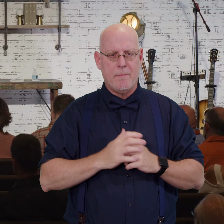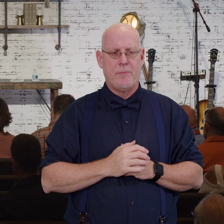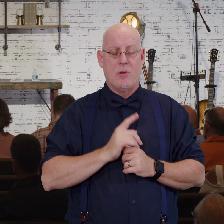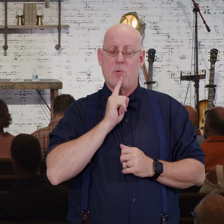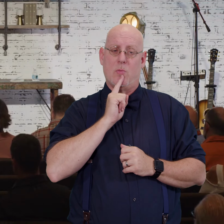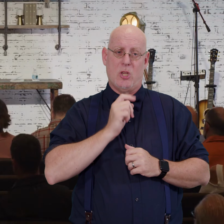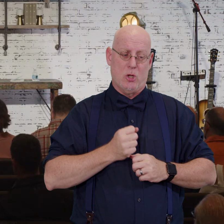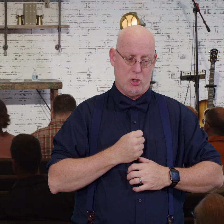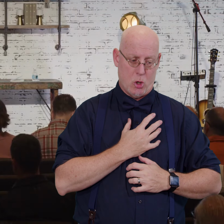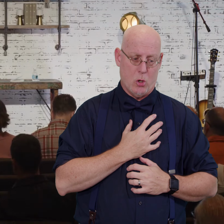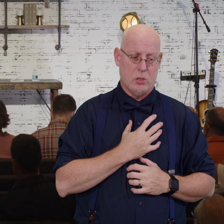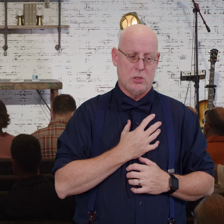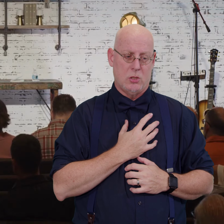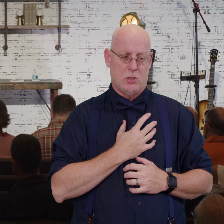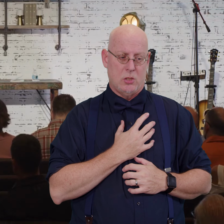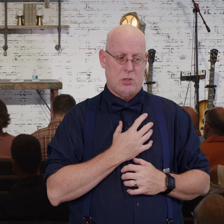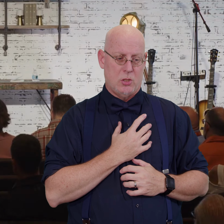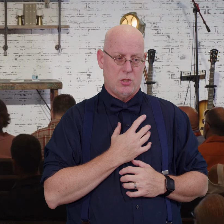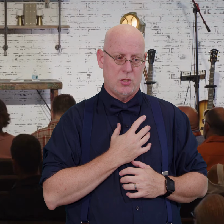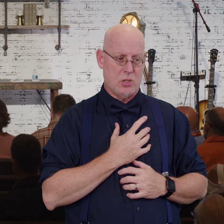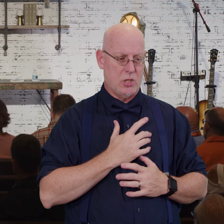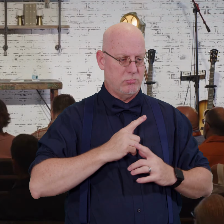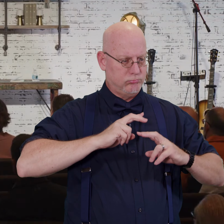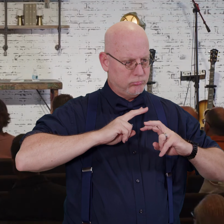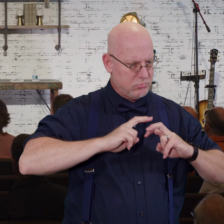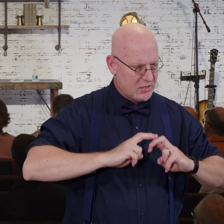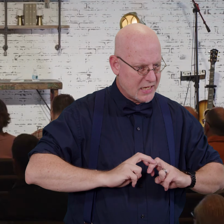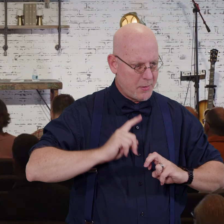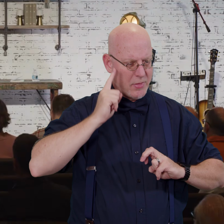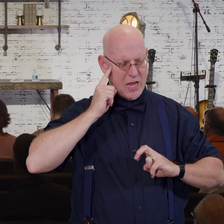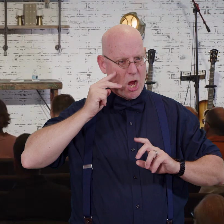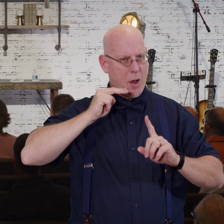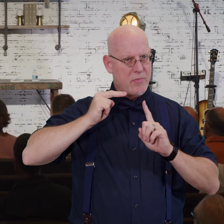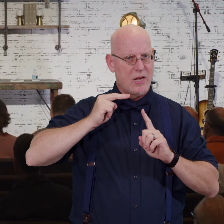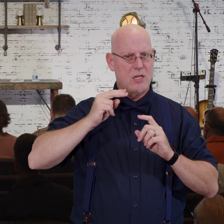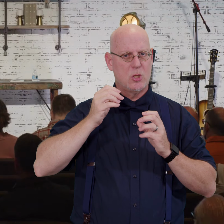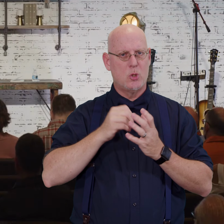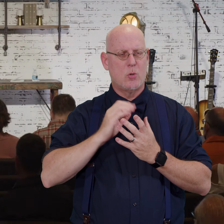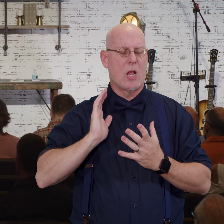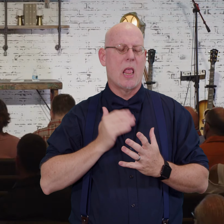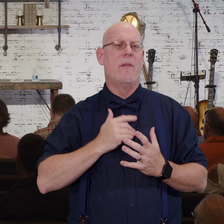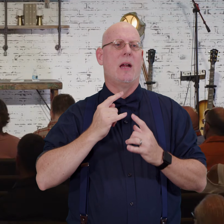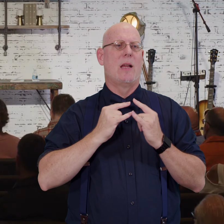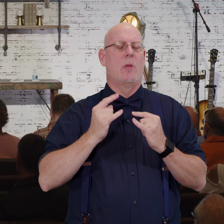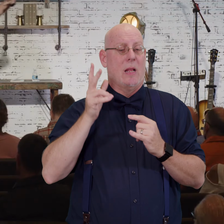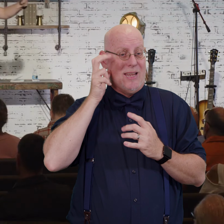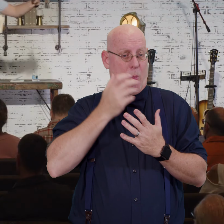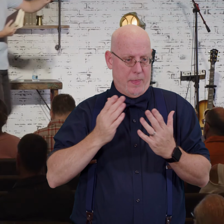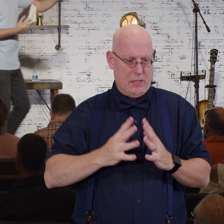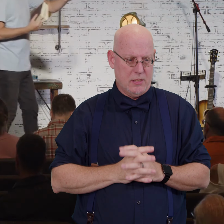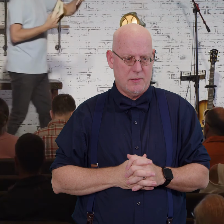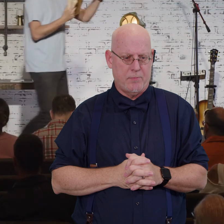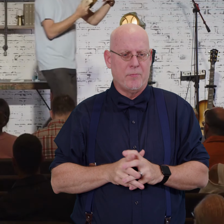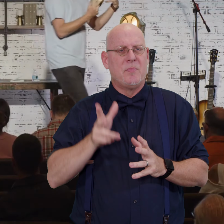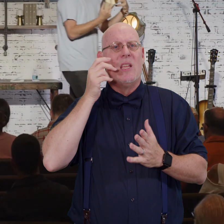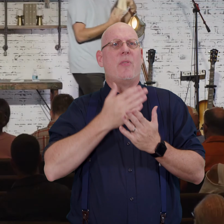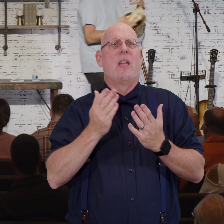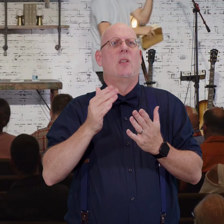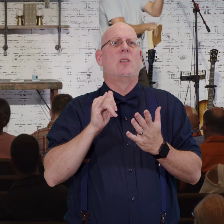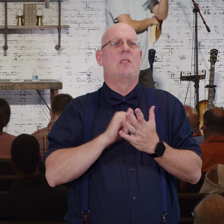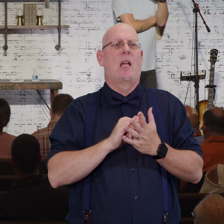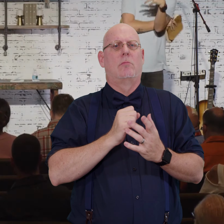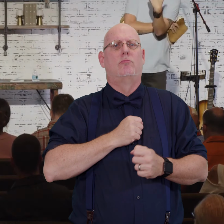actually really, really encouraged by the critical thinking and observation and astuteness of a lot of our campers as they would hear things. They would hear things